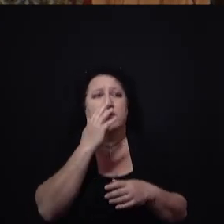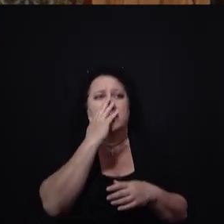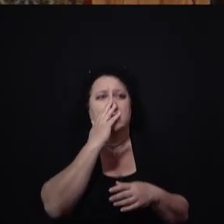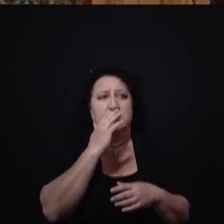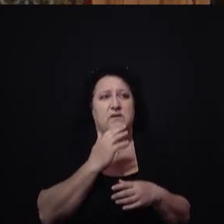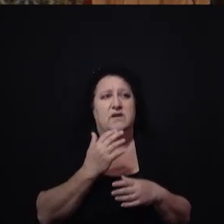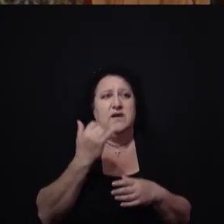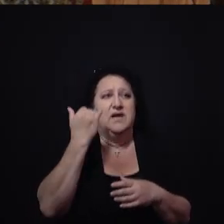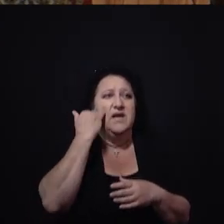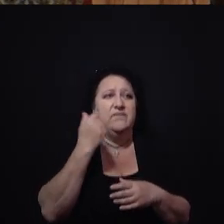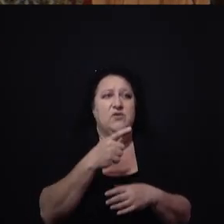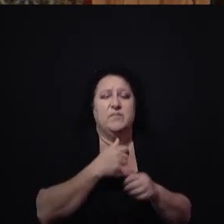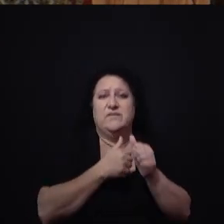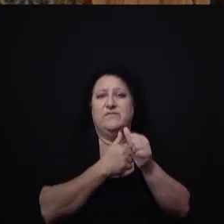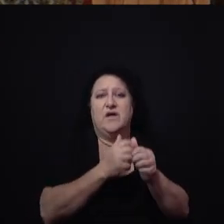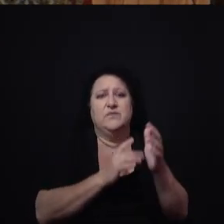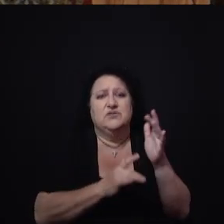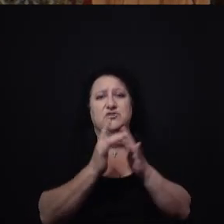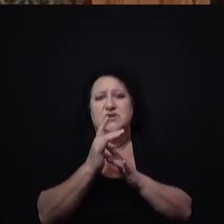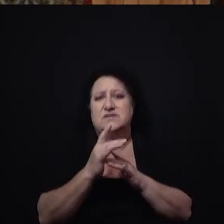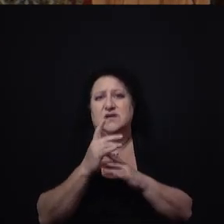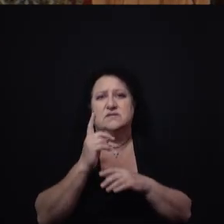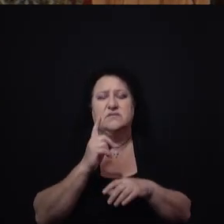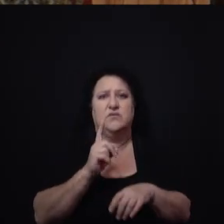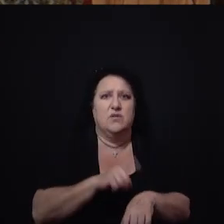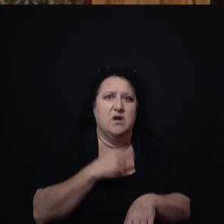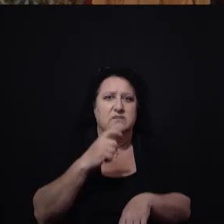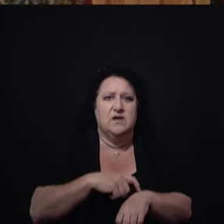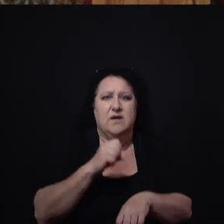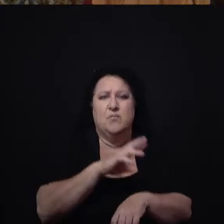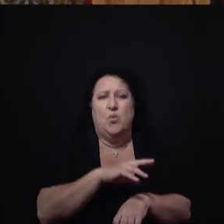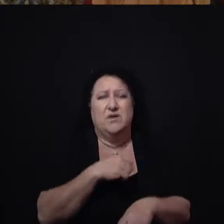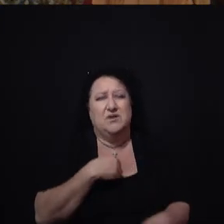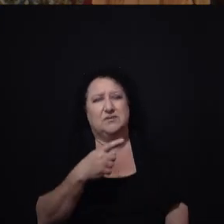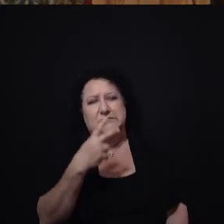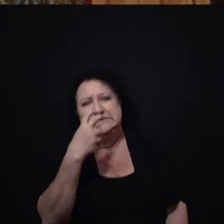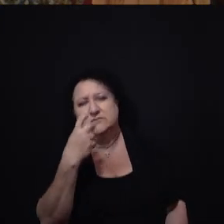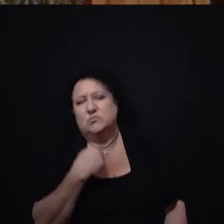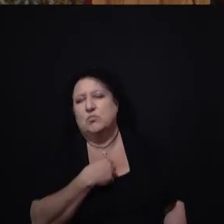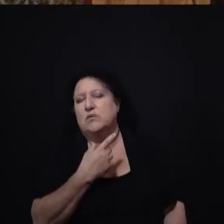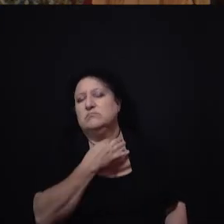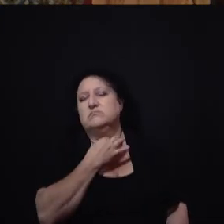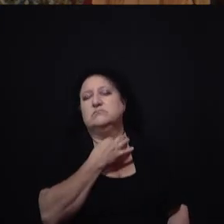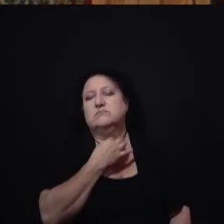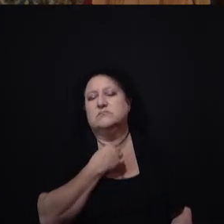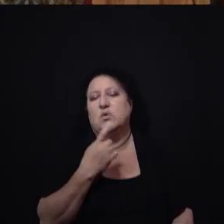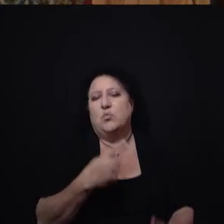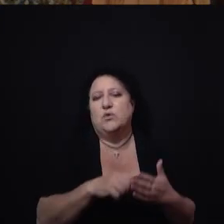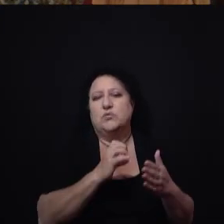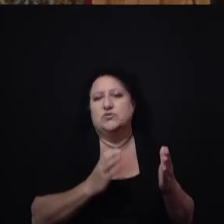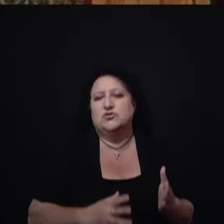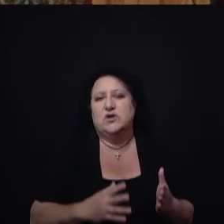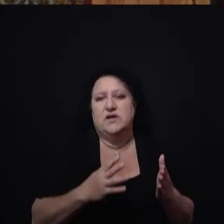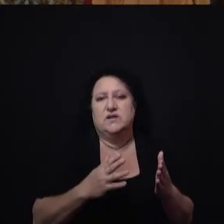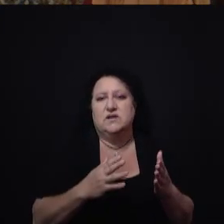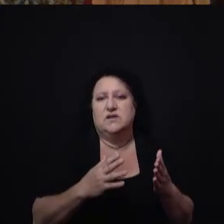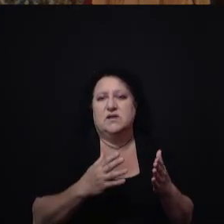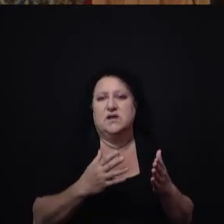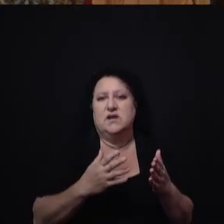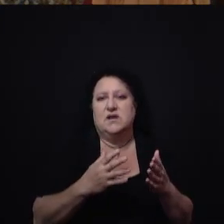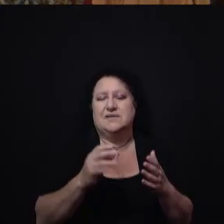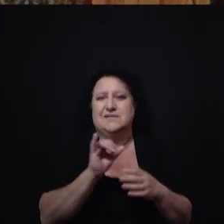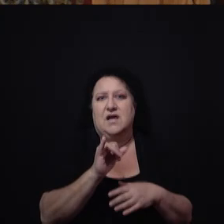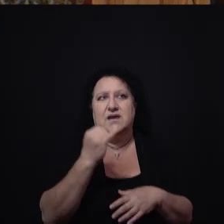you're not even sure what that means, or if you're just exploring what Christianity might be for you, here's the